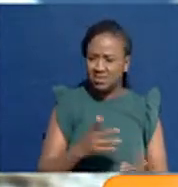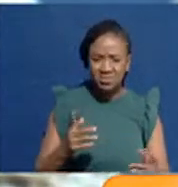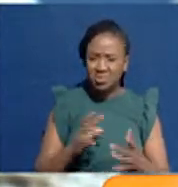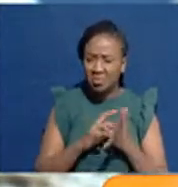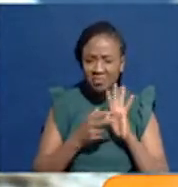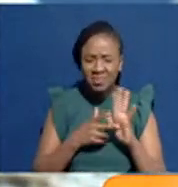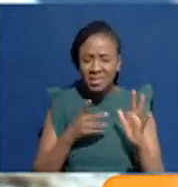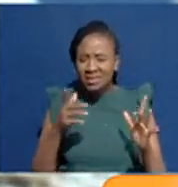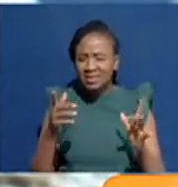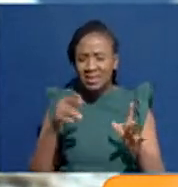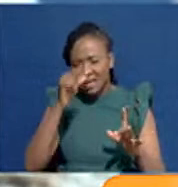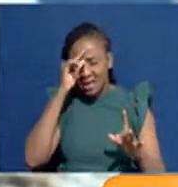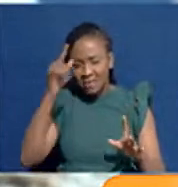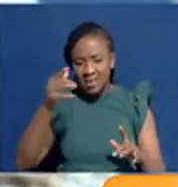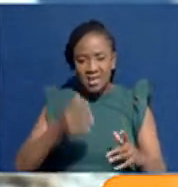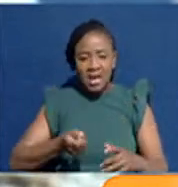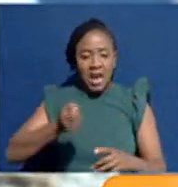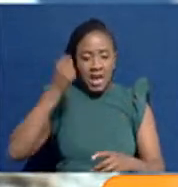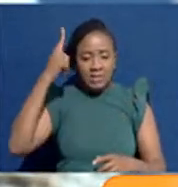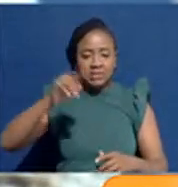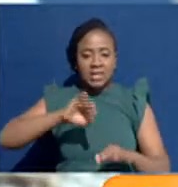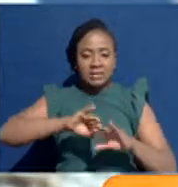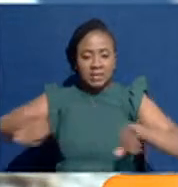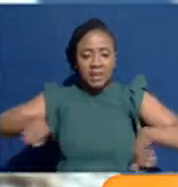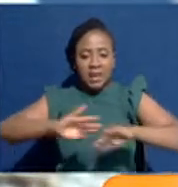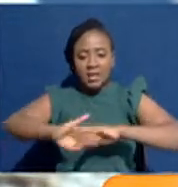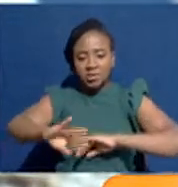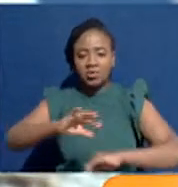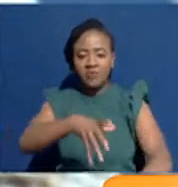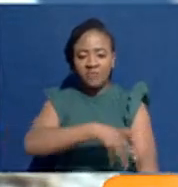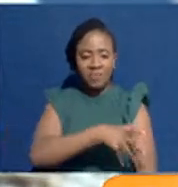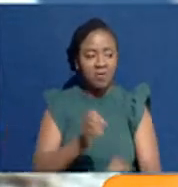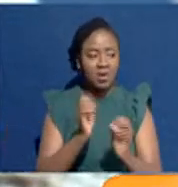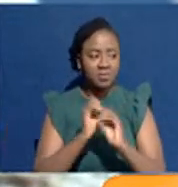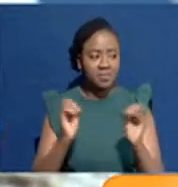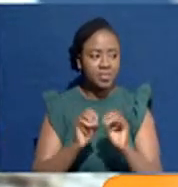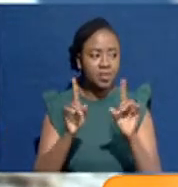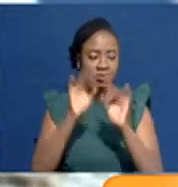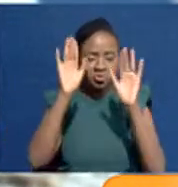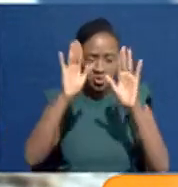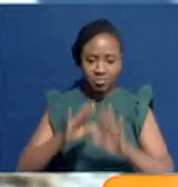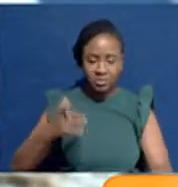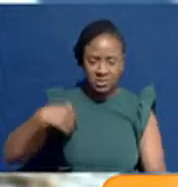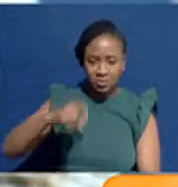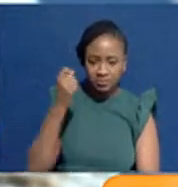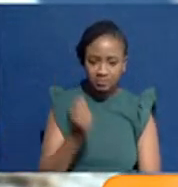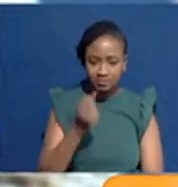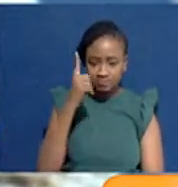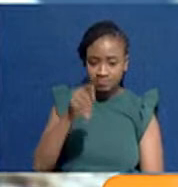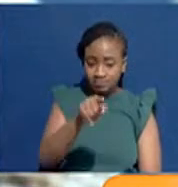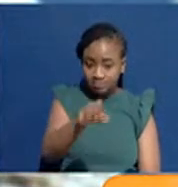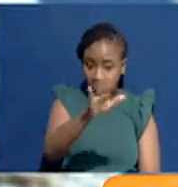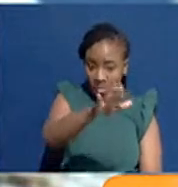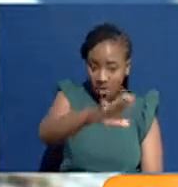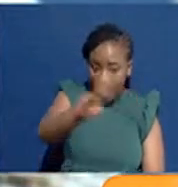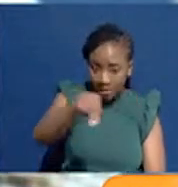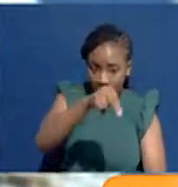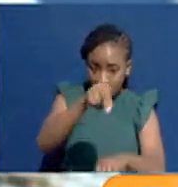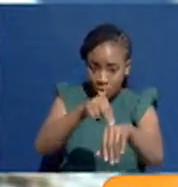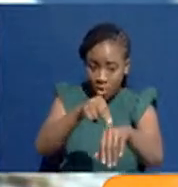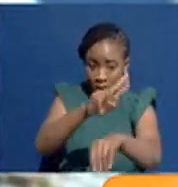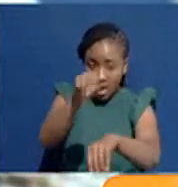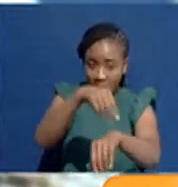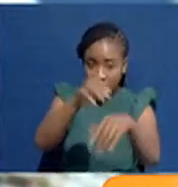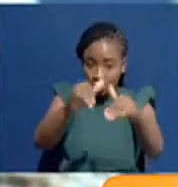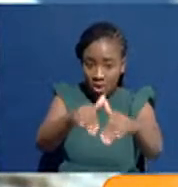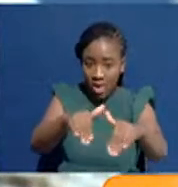that members of parliament, because the National Assembly is the only organization or organ that is expressed in this document to be